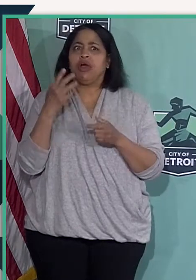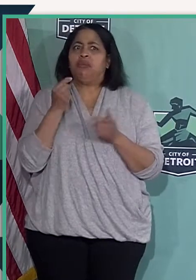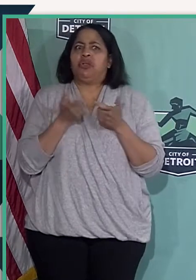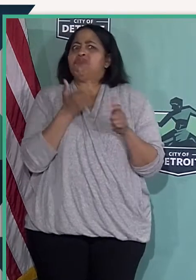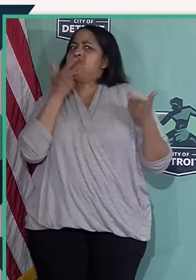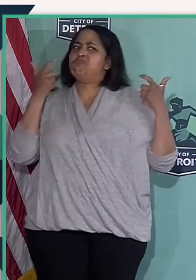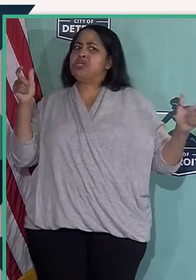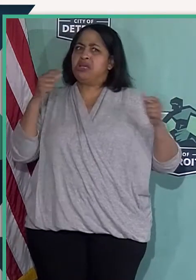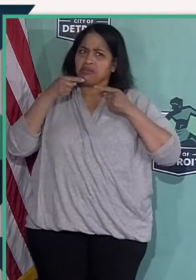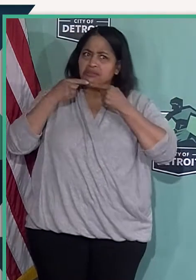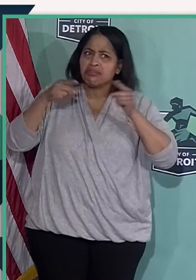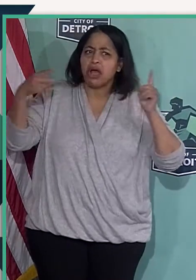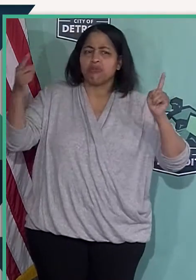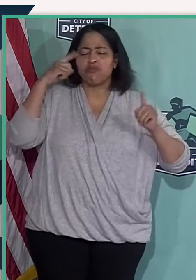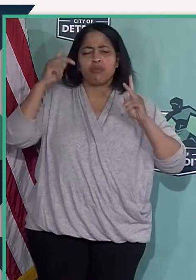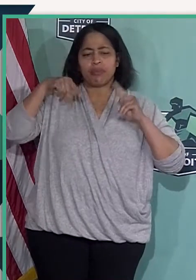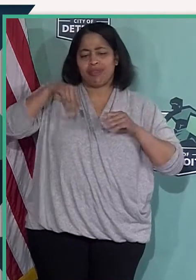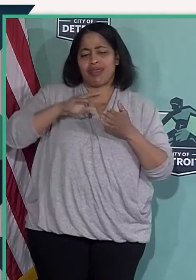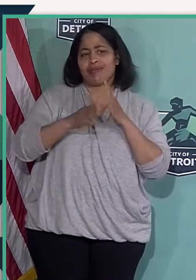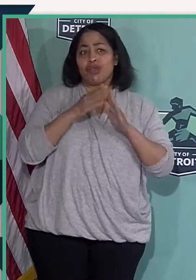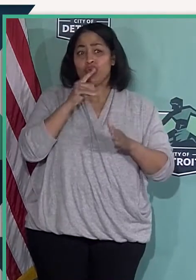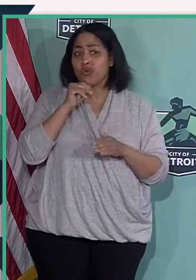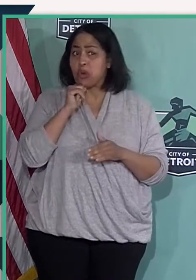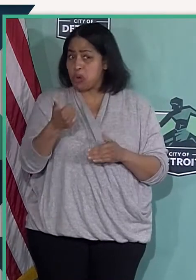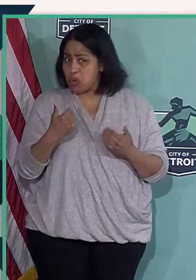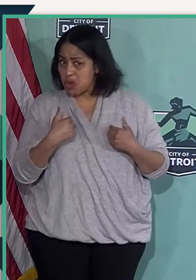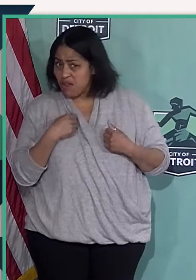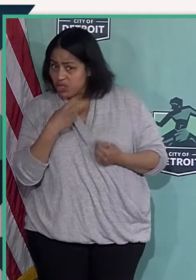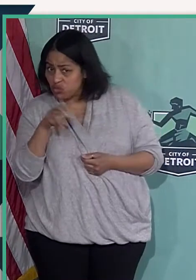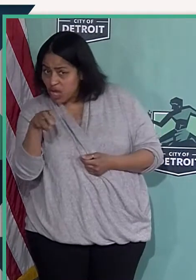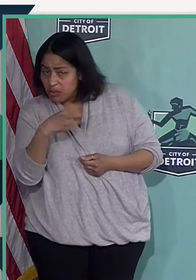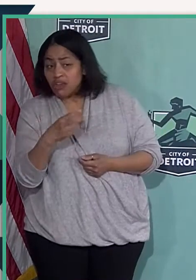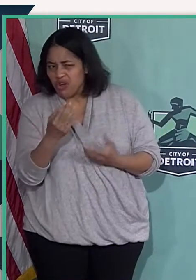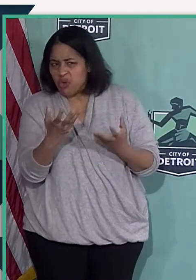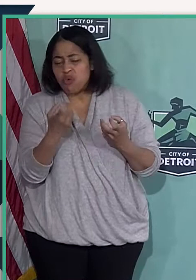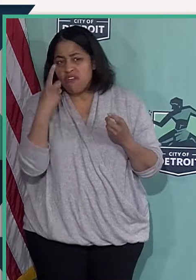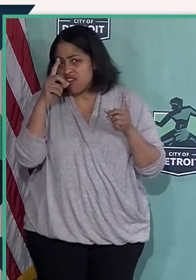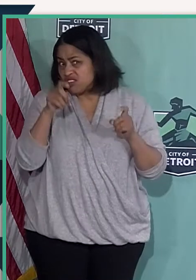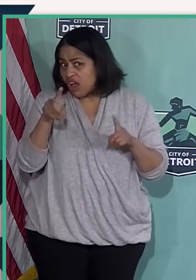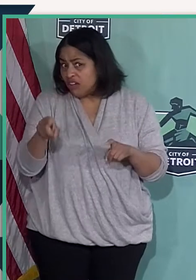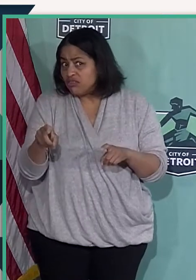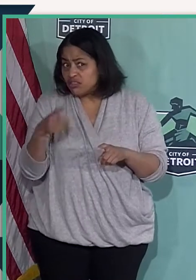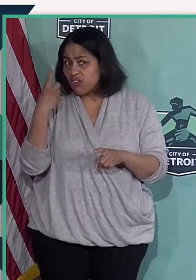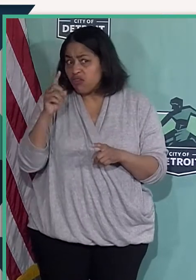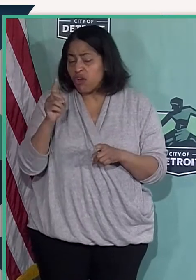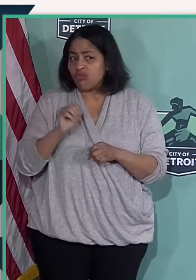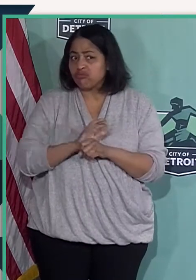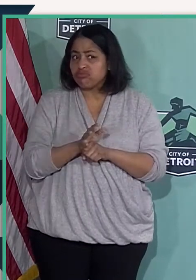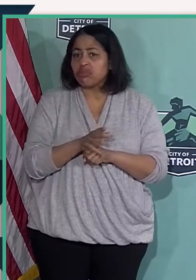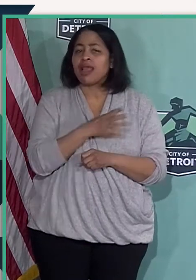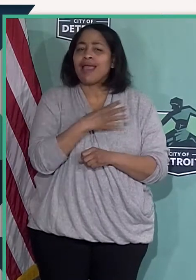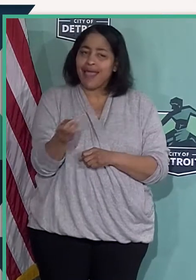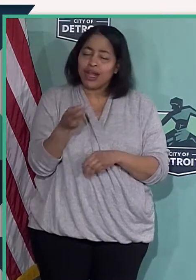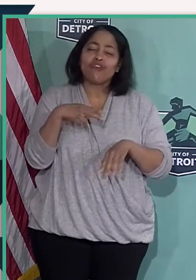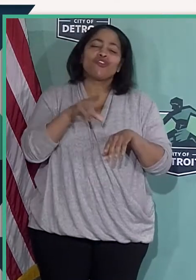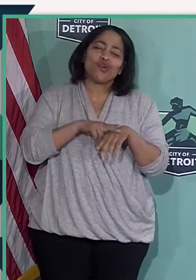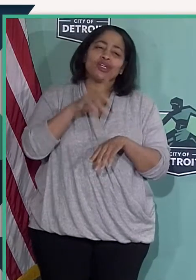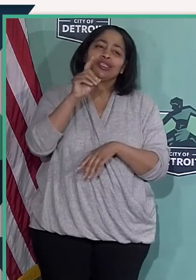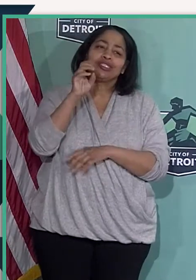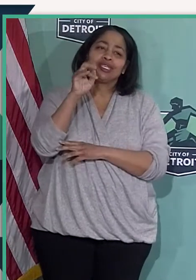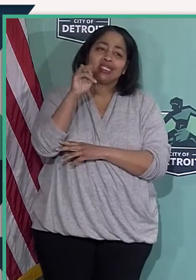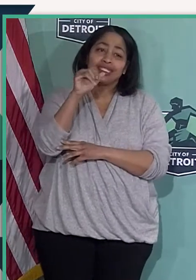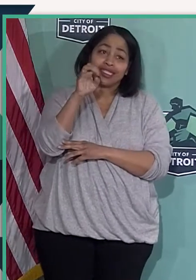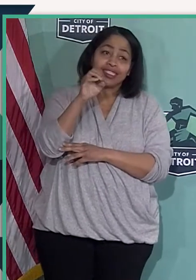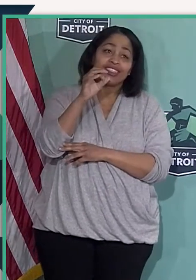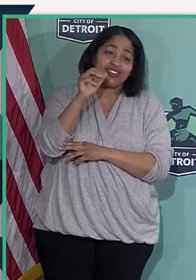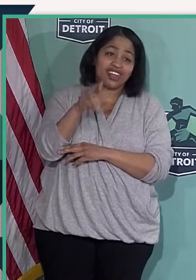in this community who don't have transportation and want to be tested, and of course with Denise Fair. We're going to start,